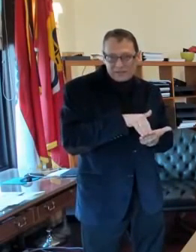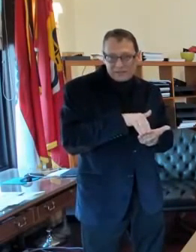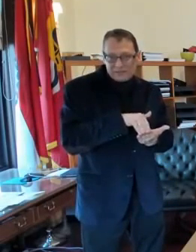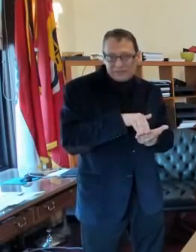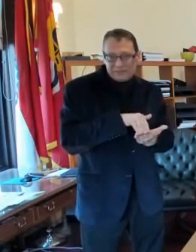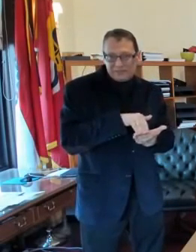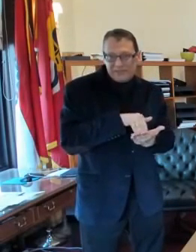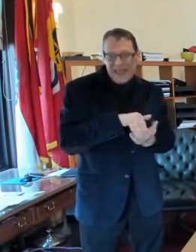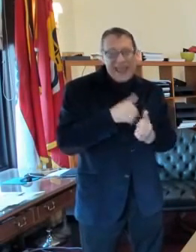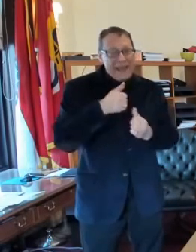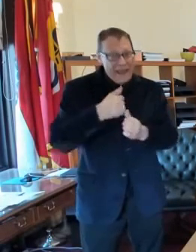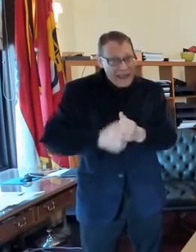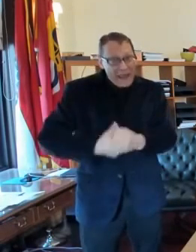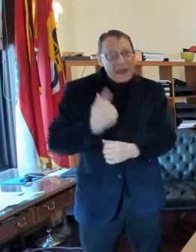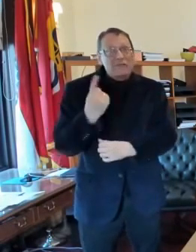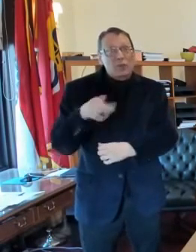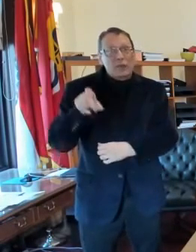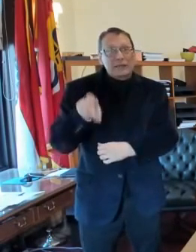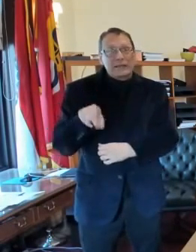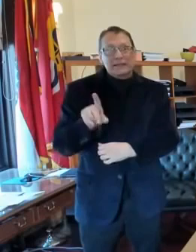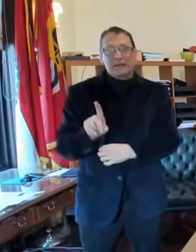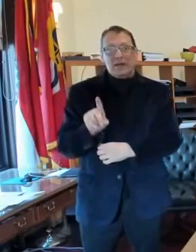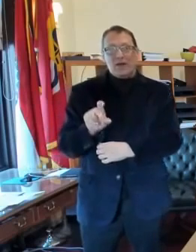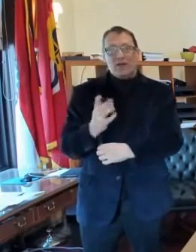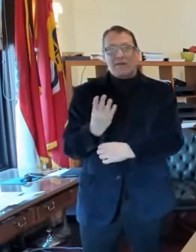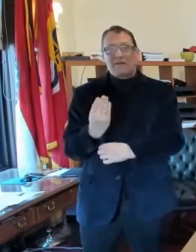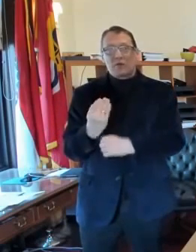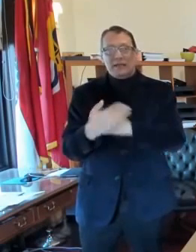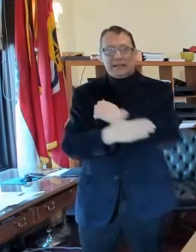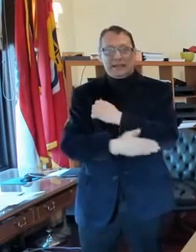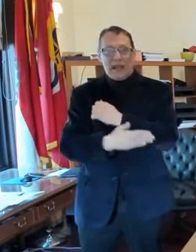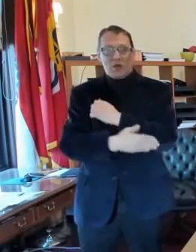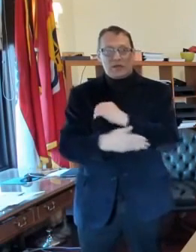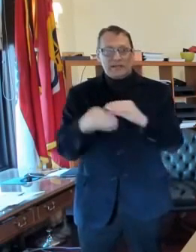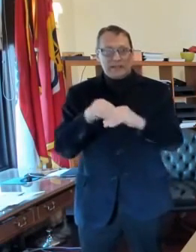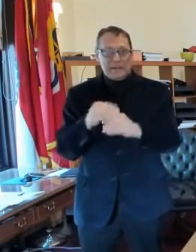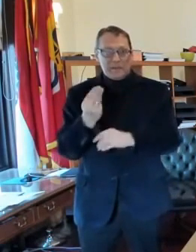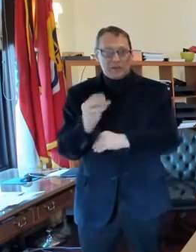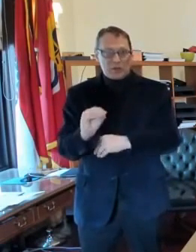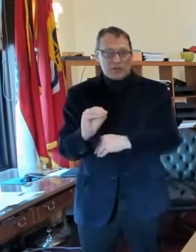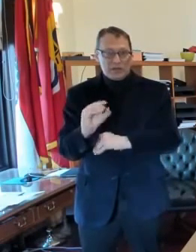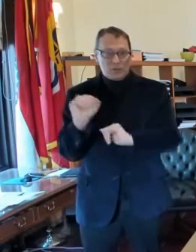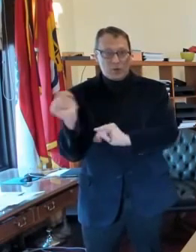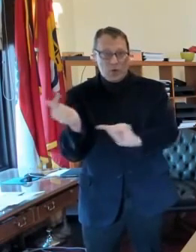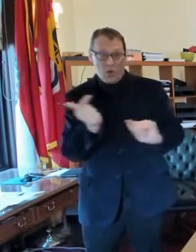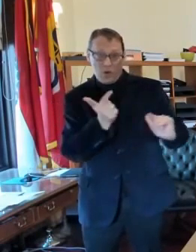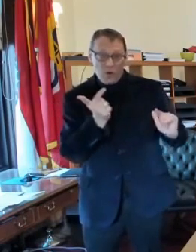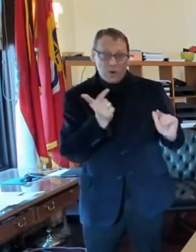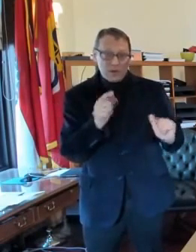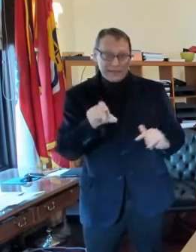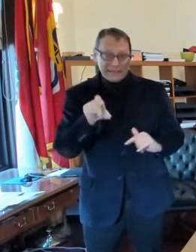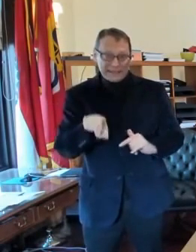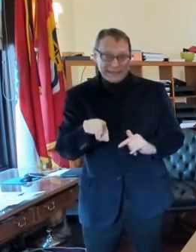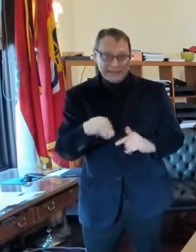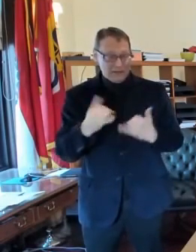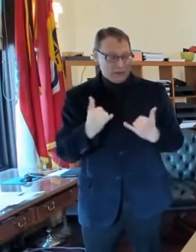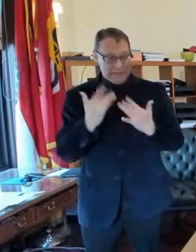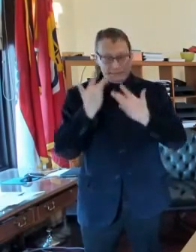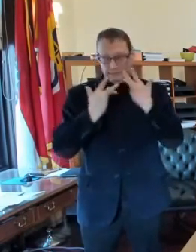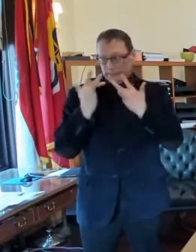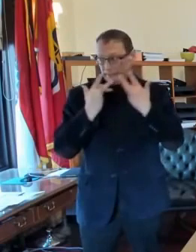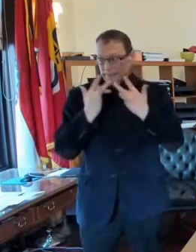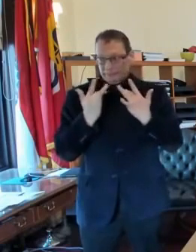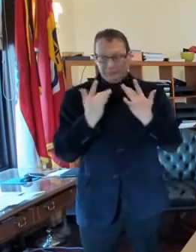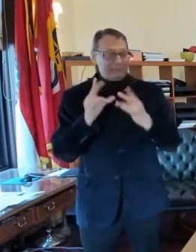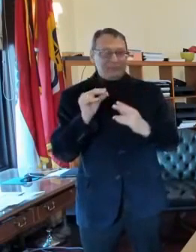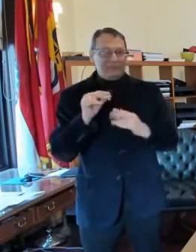no doubt everybody needs it. There's 114 counties in Missouri. They all need it. And so no, we